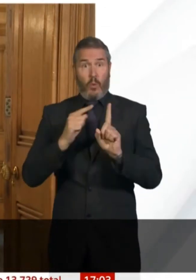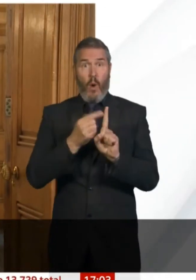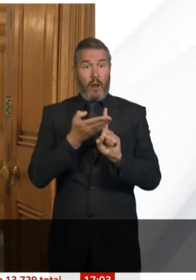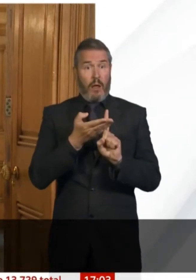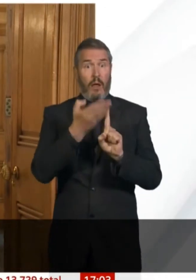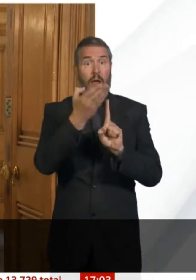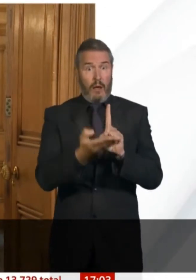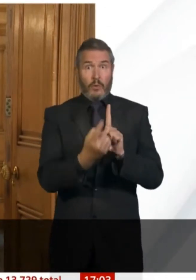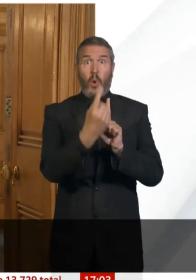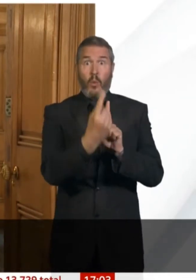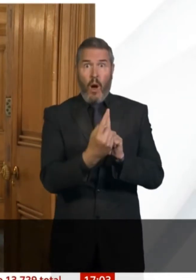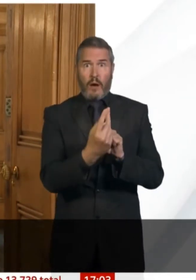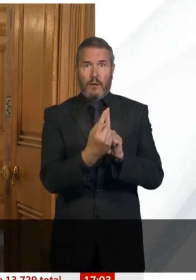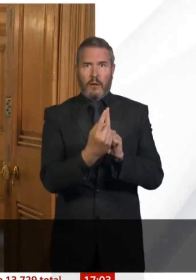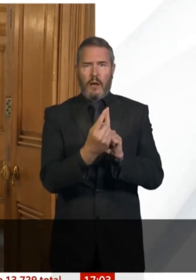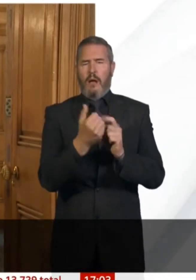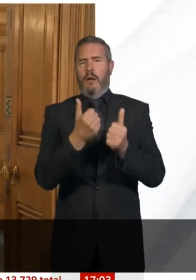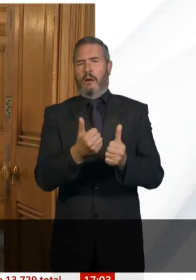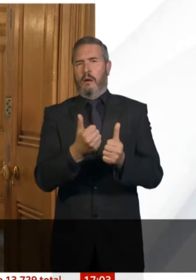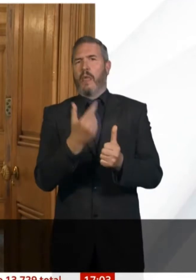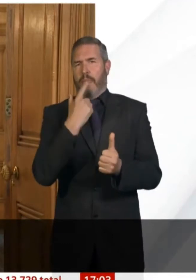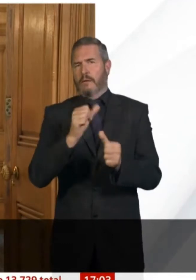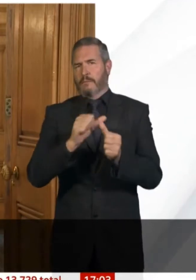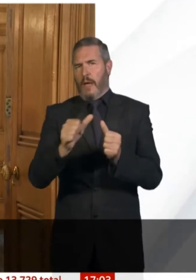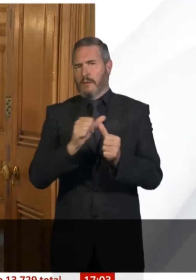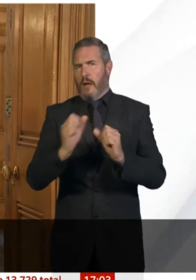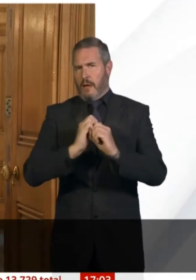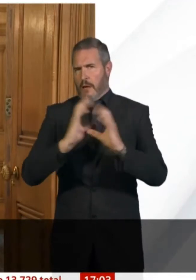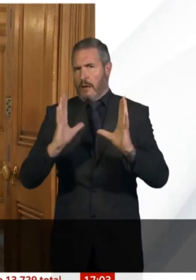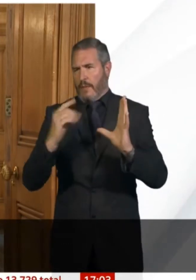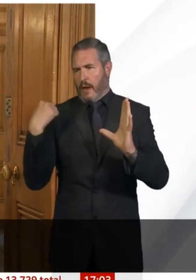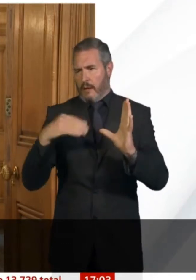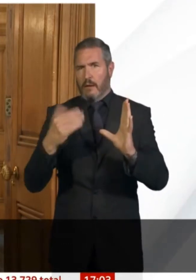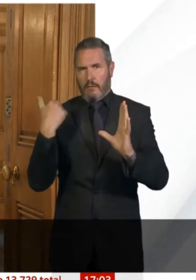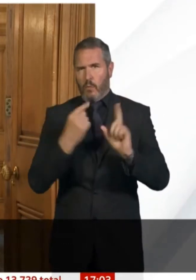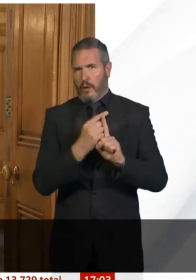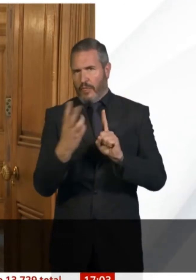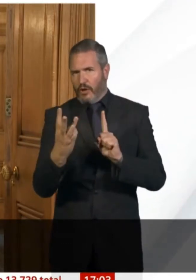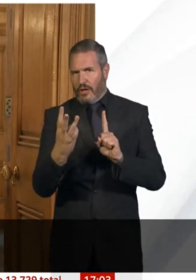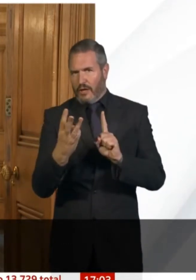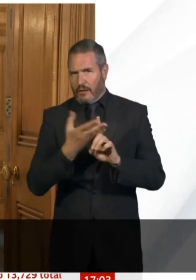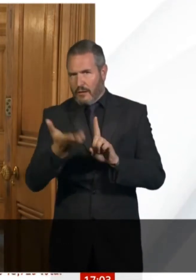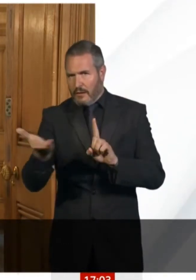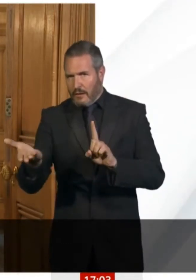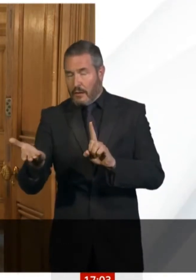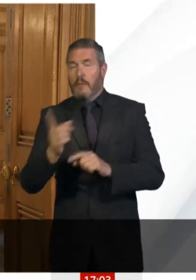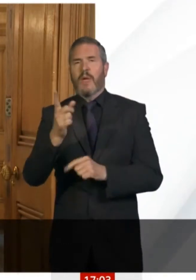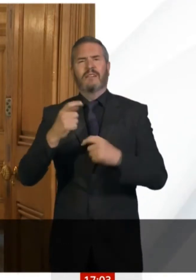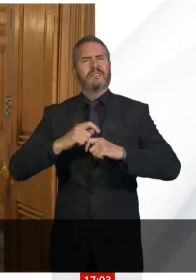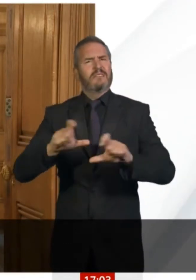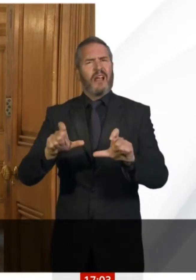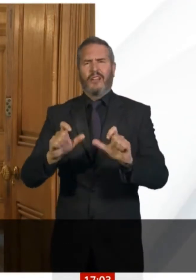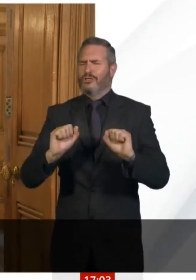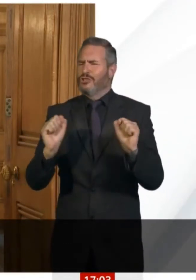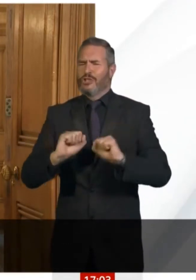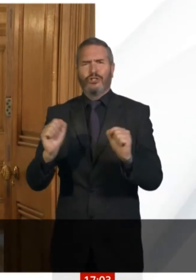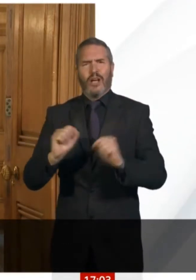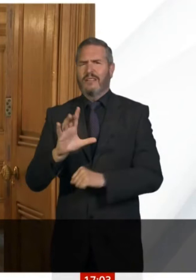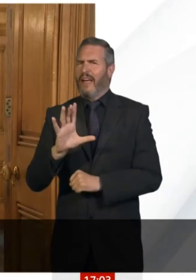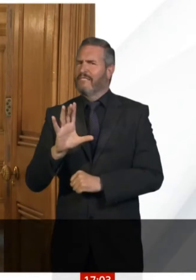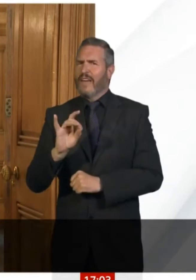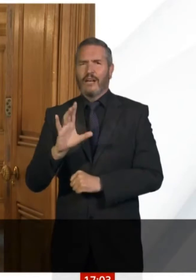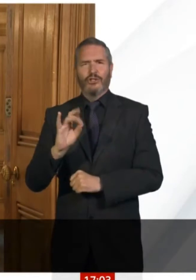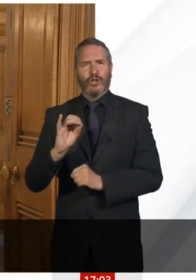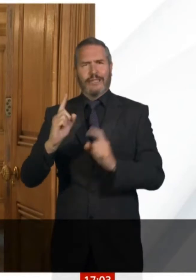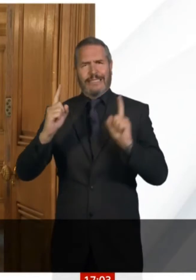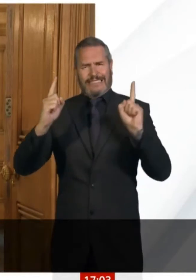in turn infects less than one other person. But overall, we still don't have the infection rate down